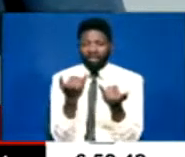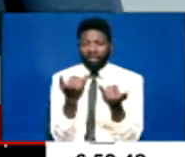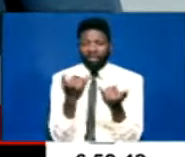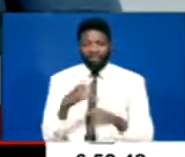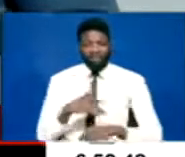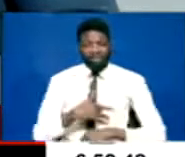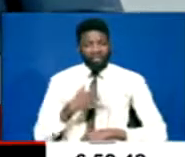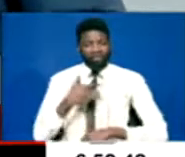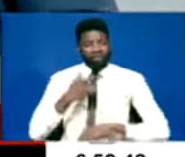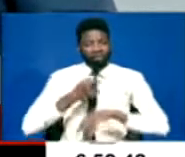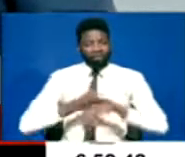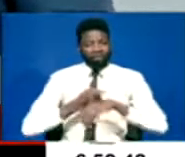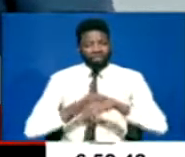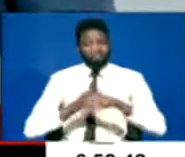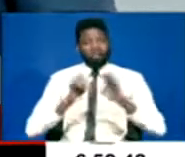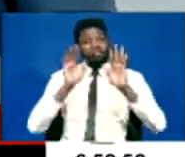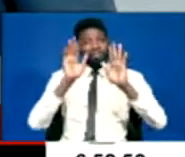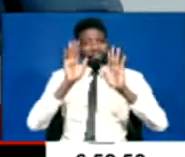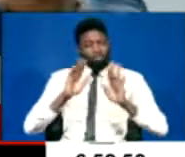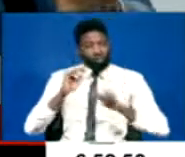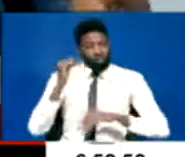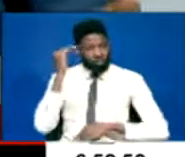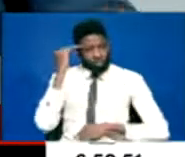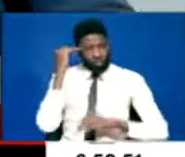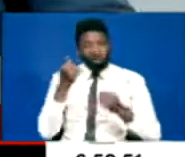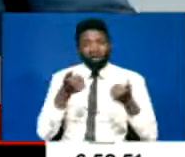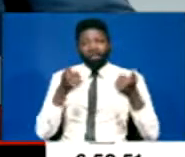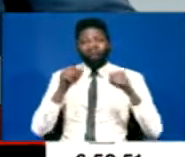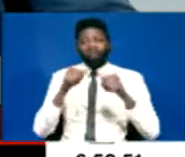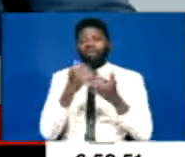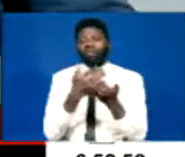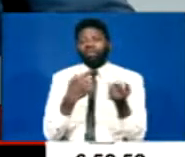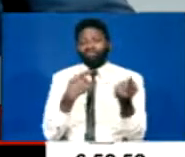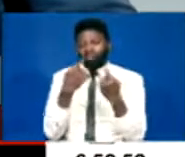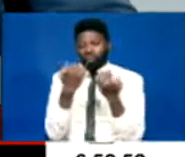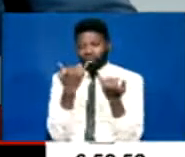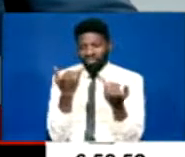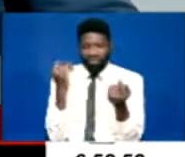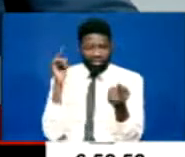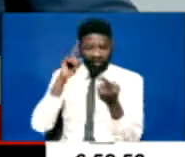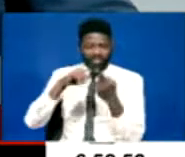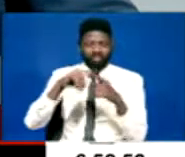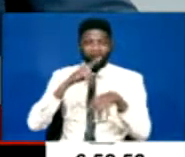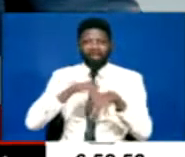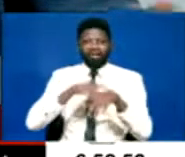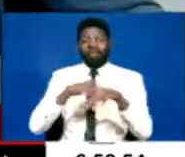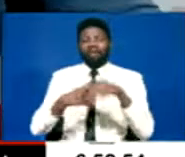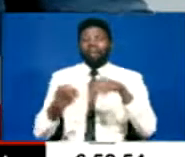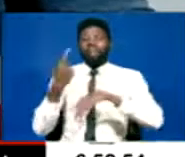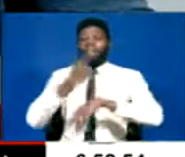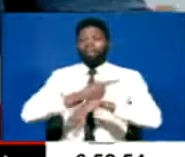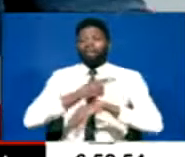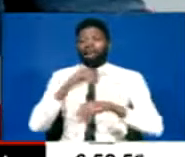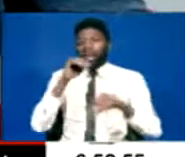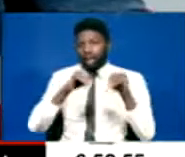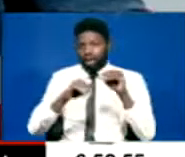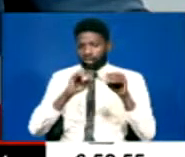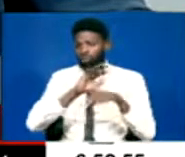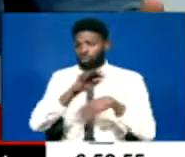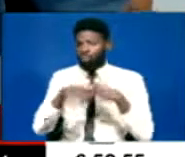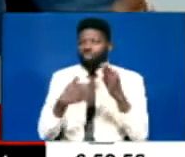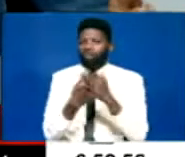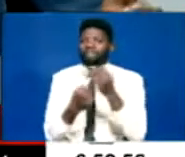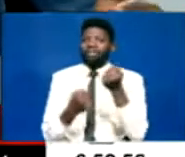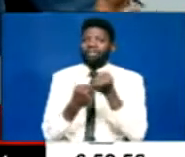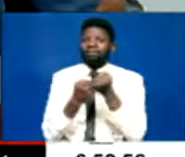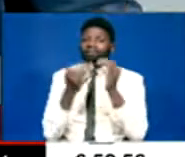to note that anything that will be said between now until the election day, all the supporters will pick,